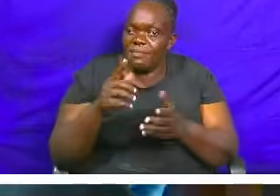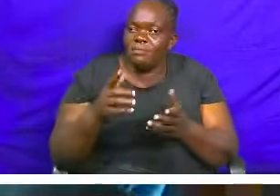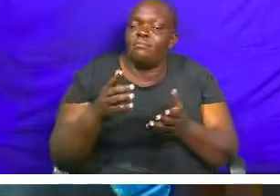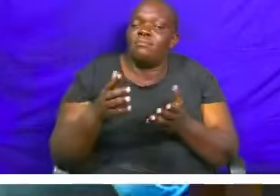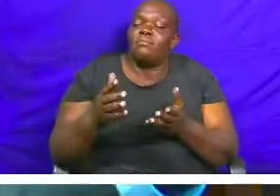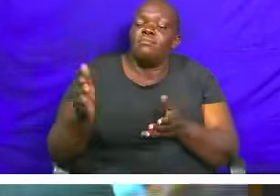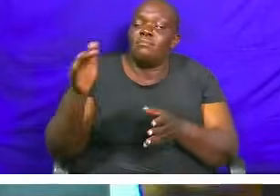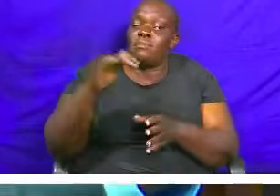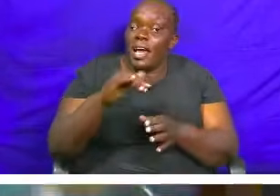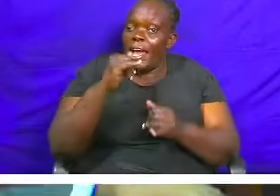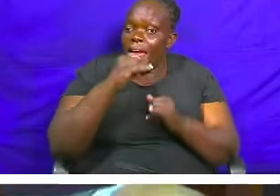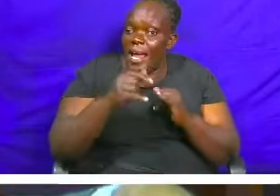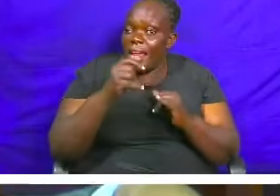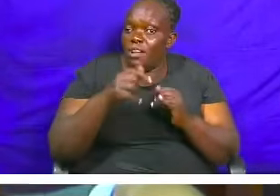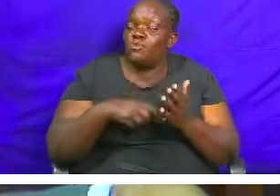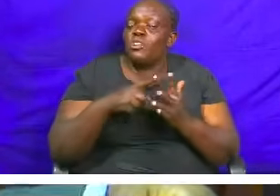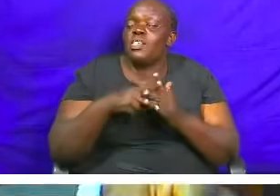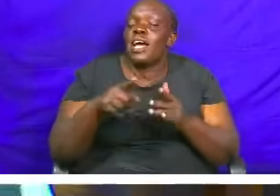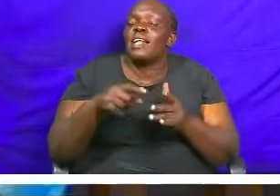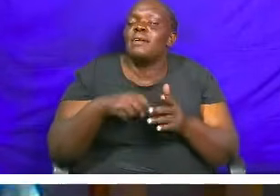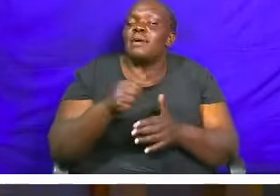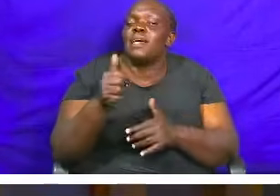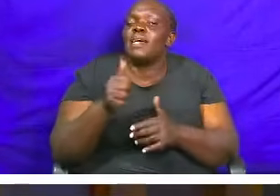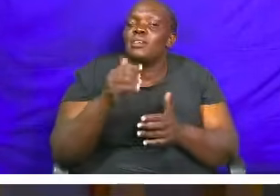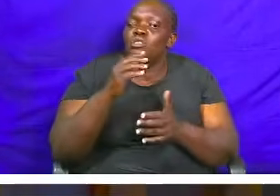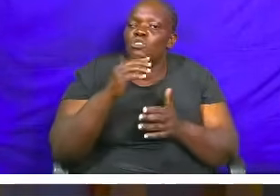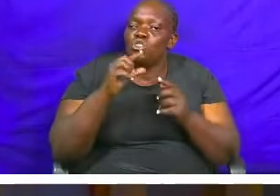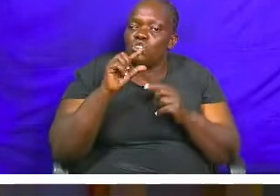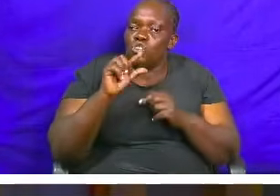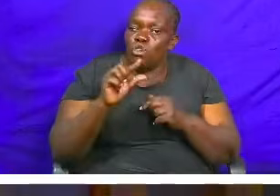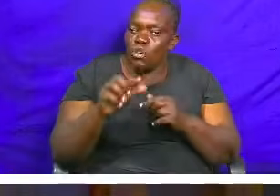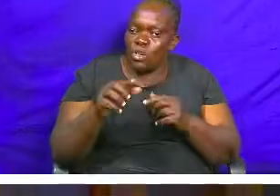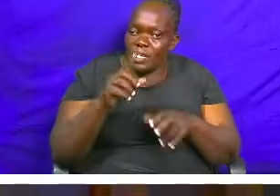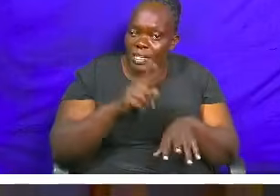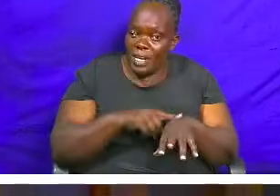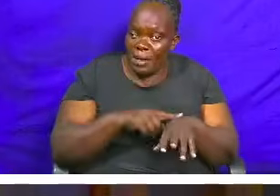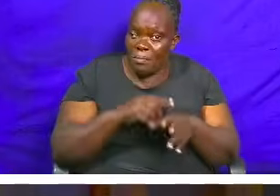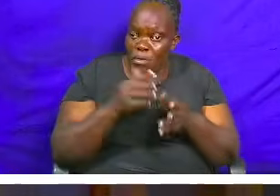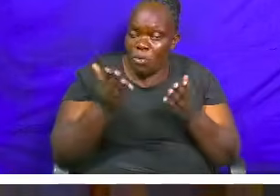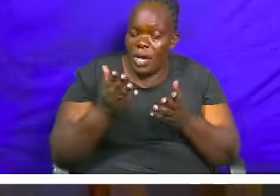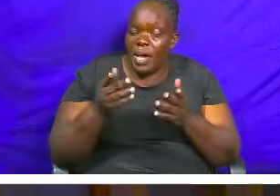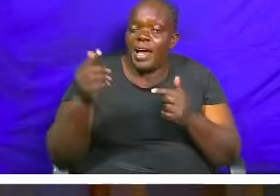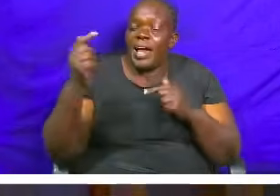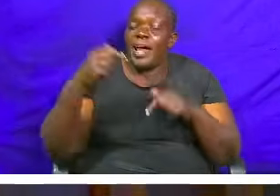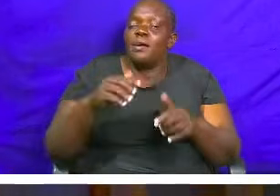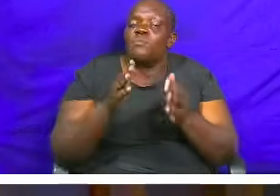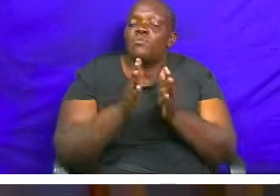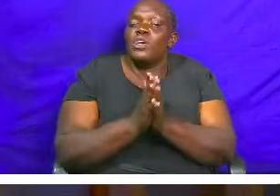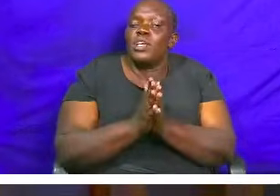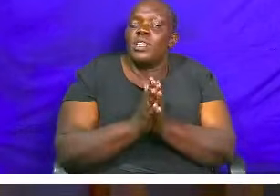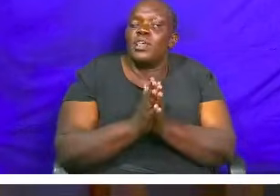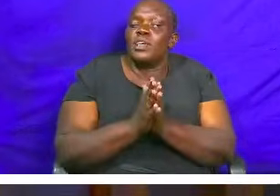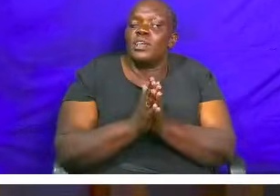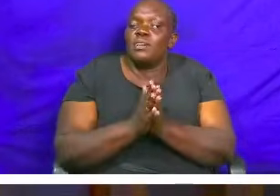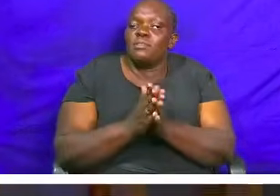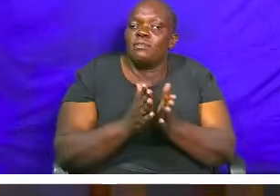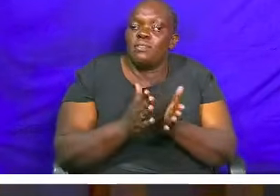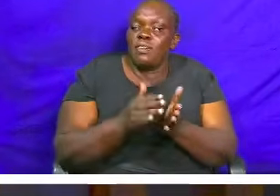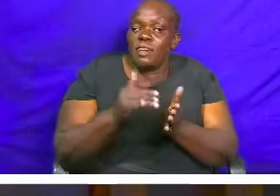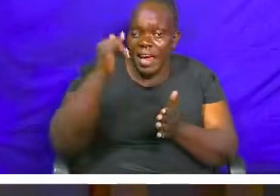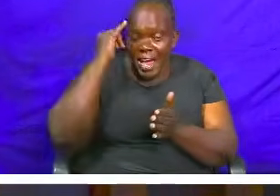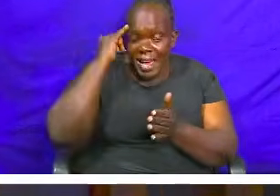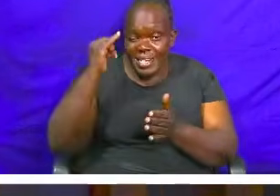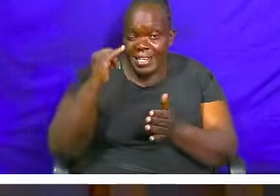start paying, so it was a very short period. So this is where now they came up with this suggestion of delaying